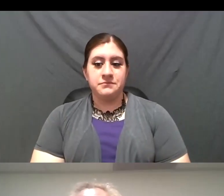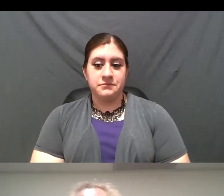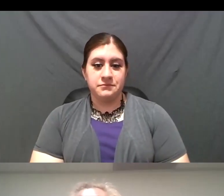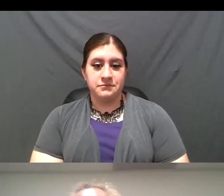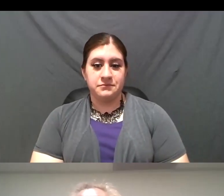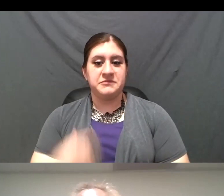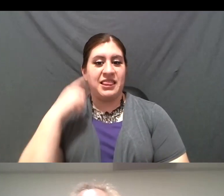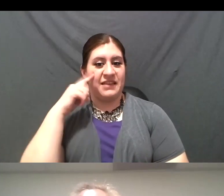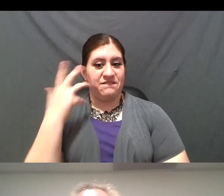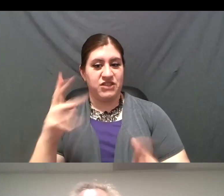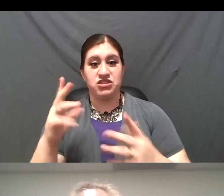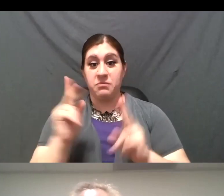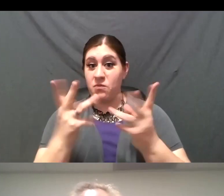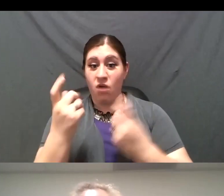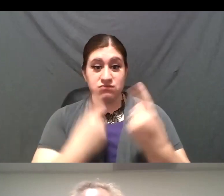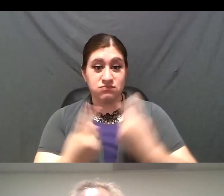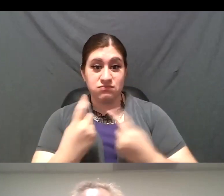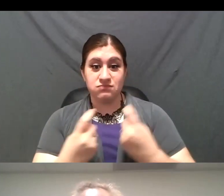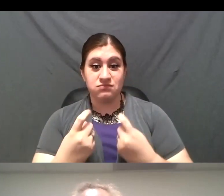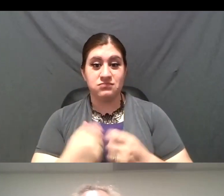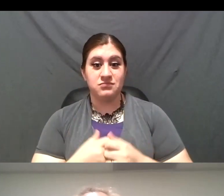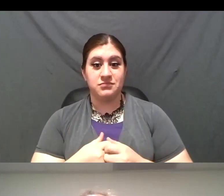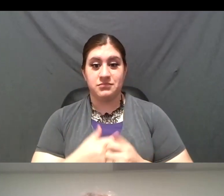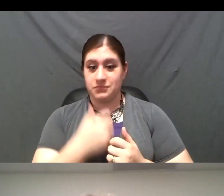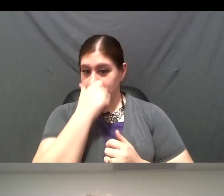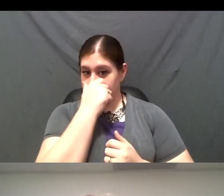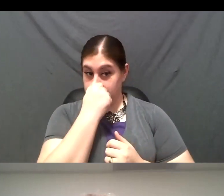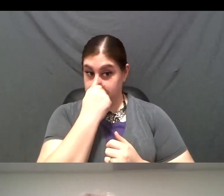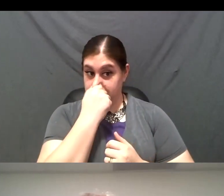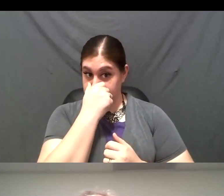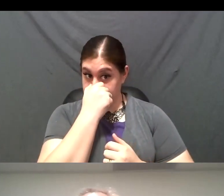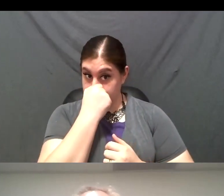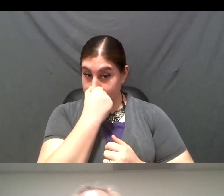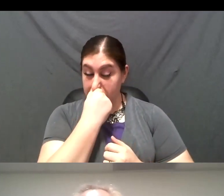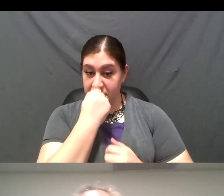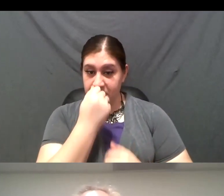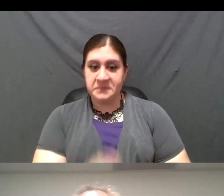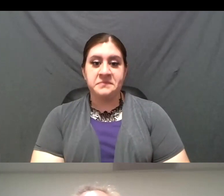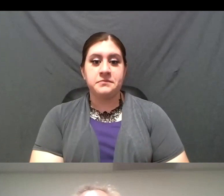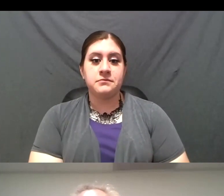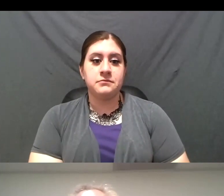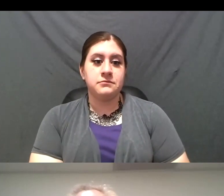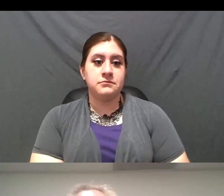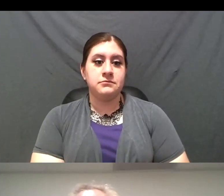enough. People are going to ask questions, aren't they, Natalie? Students will ask us questions.